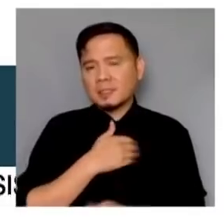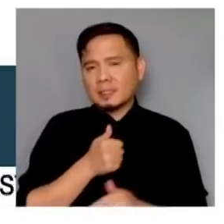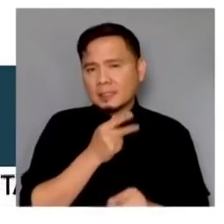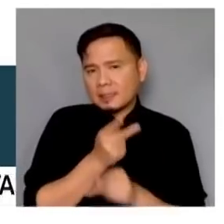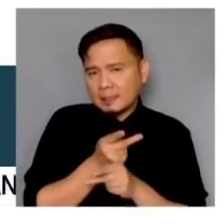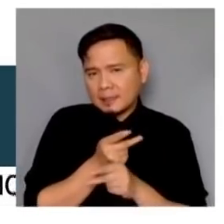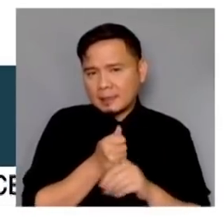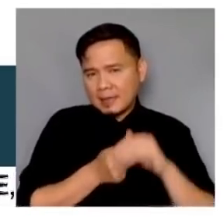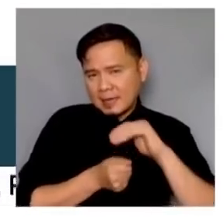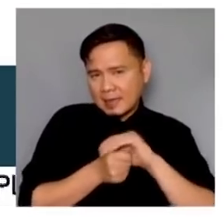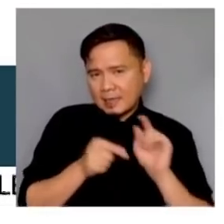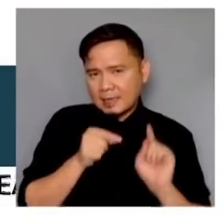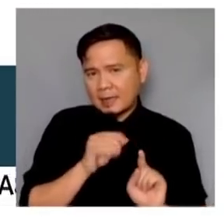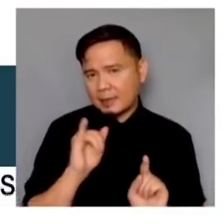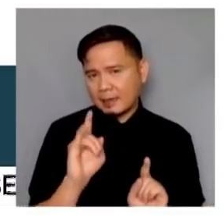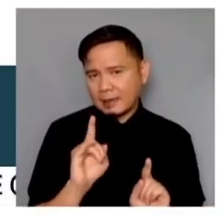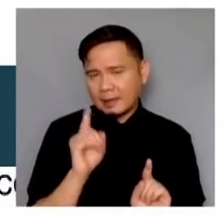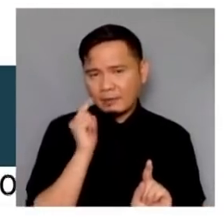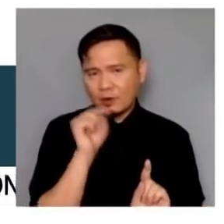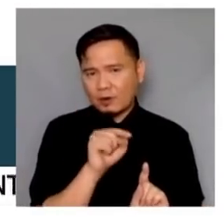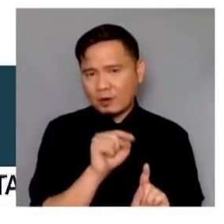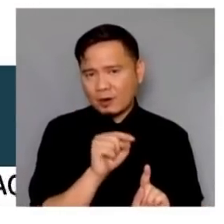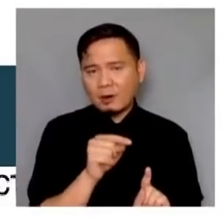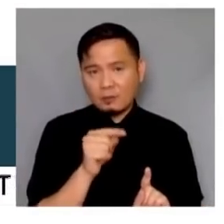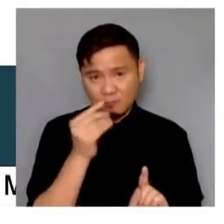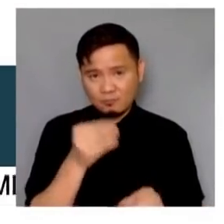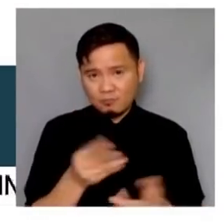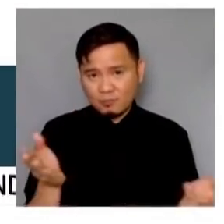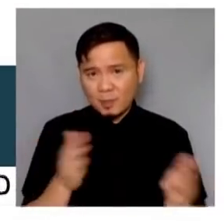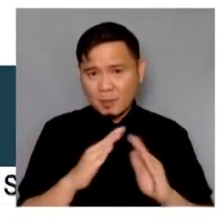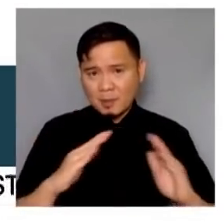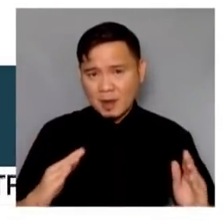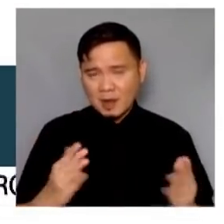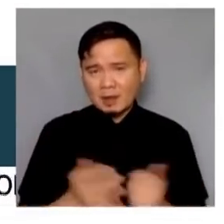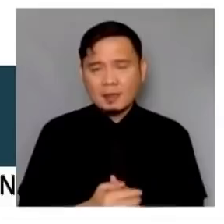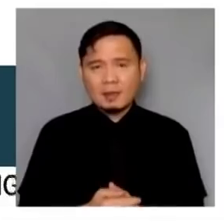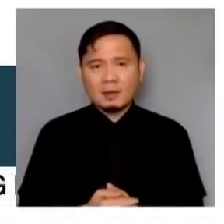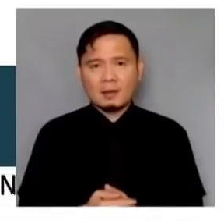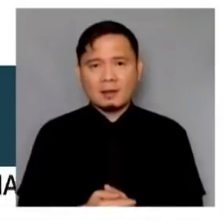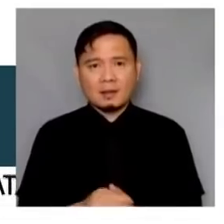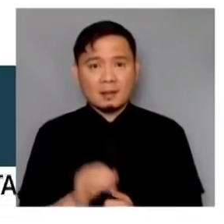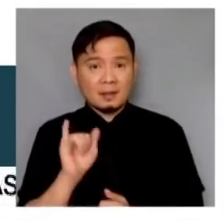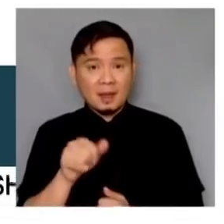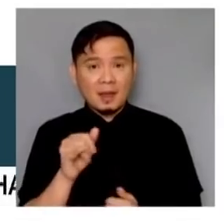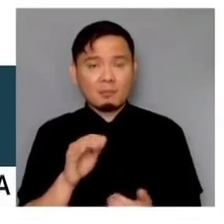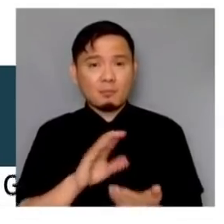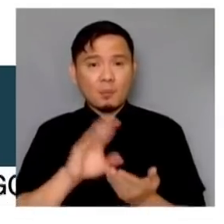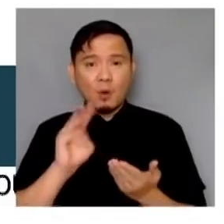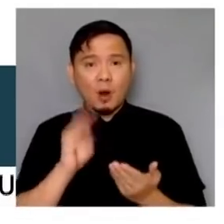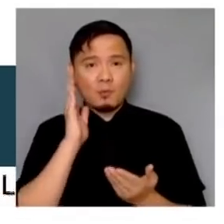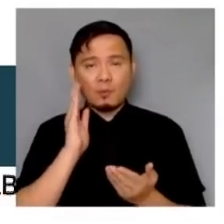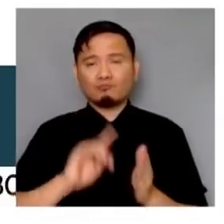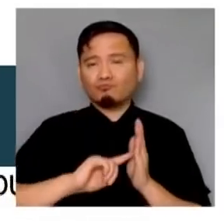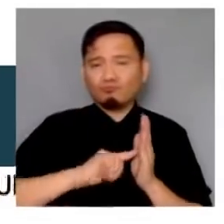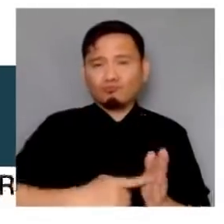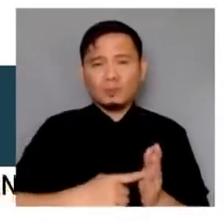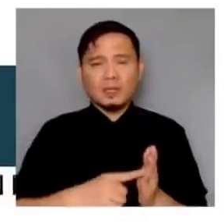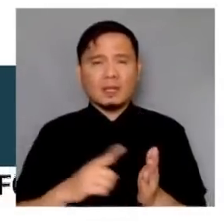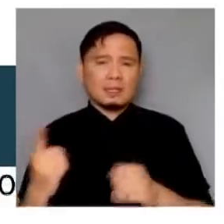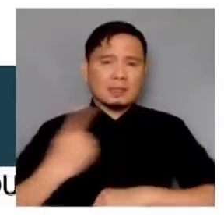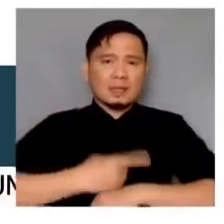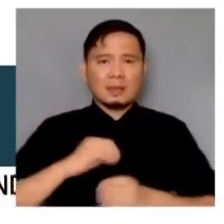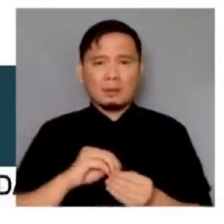itago po ninyo yung IDs niyo, yung pabahay IDs. At we will activate the program on day one of the Pacquiao